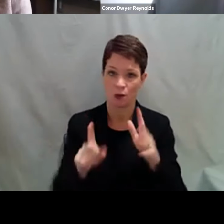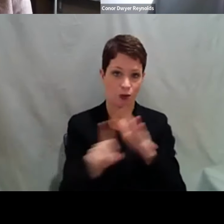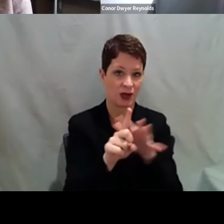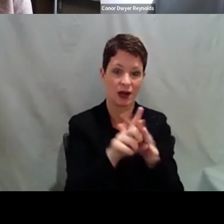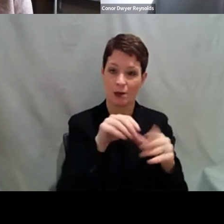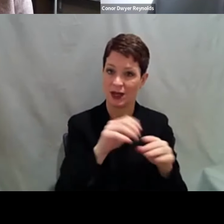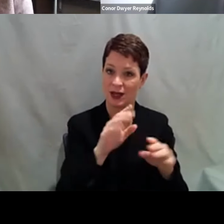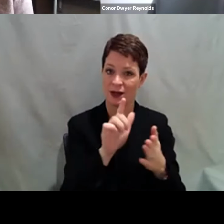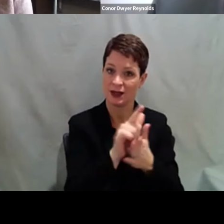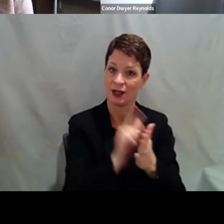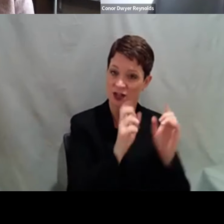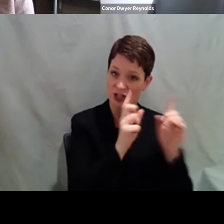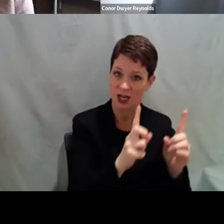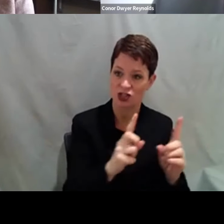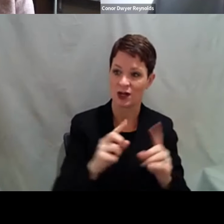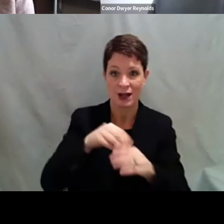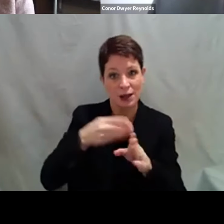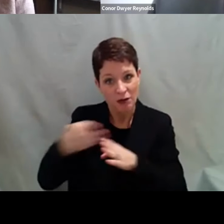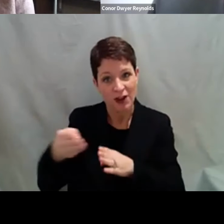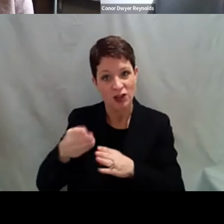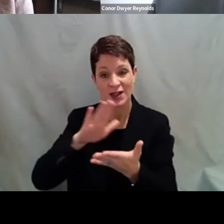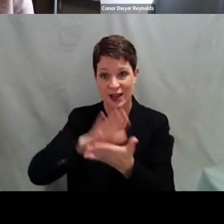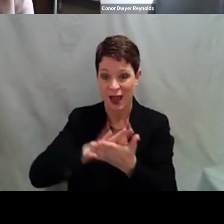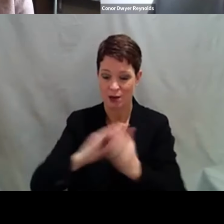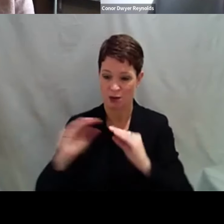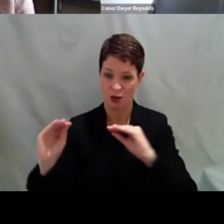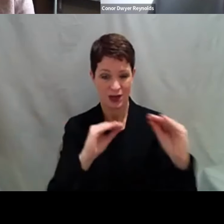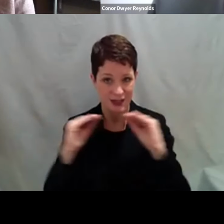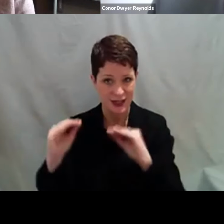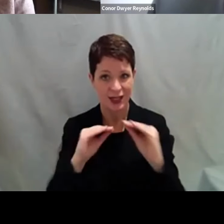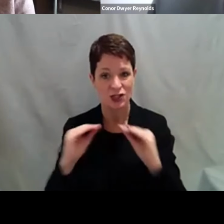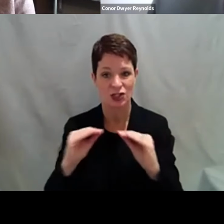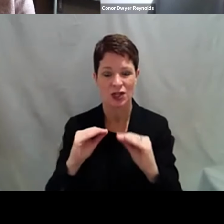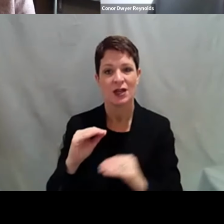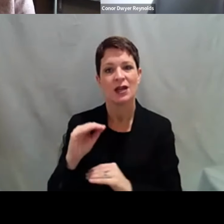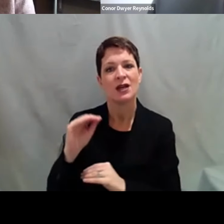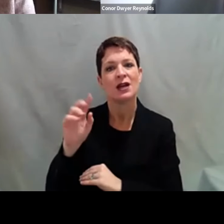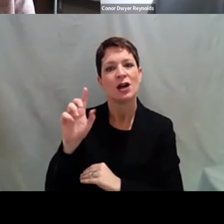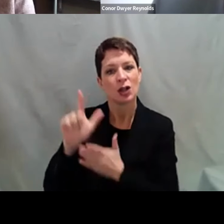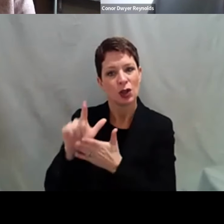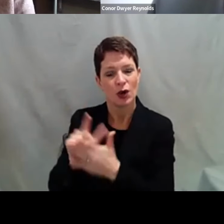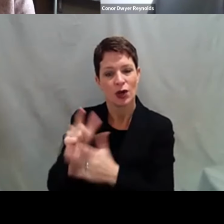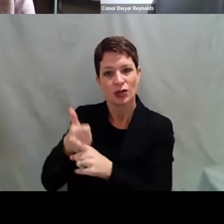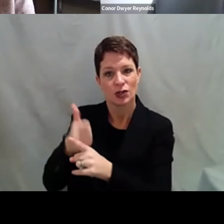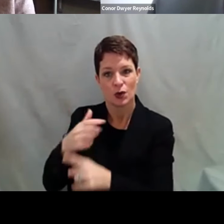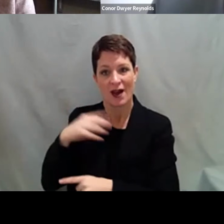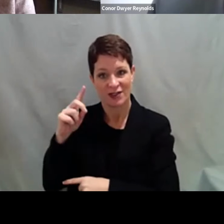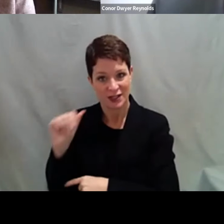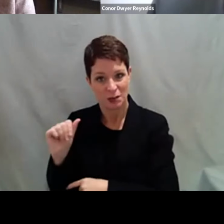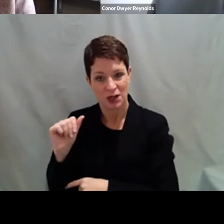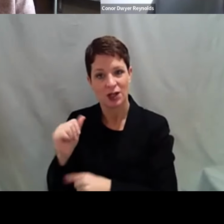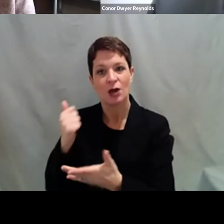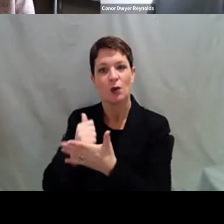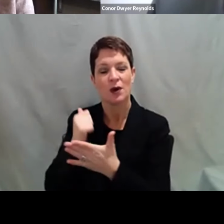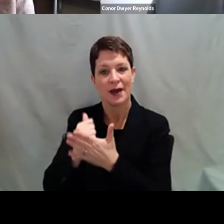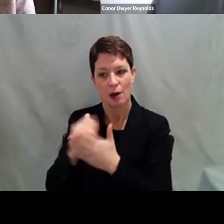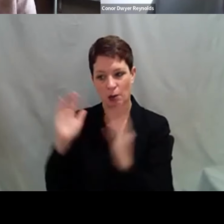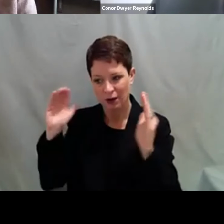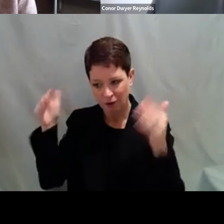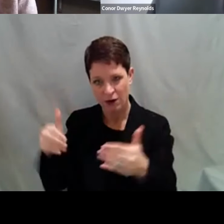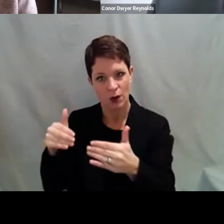these conversations in the profession and the academy, I think disabled attorneys will be taking a stand on these issues and start to center the lens of